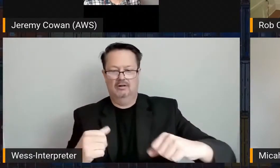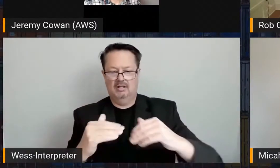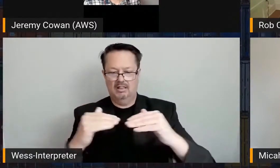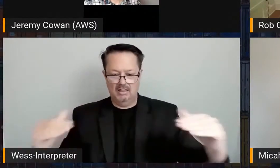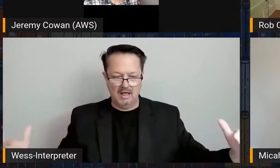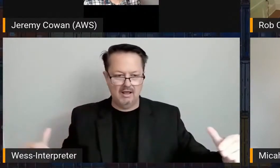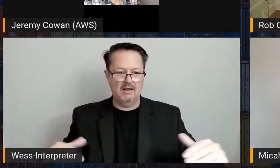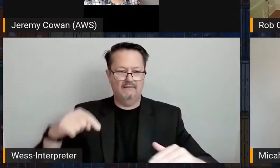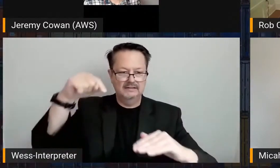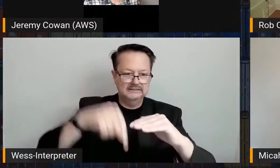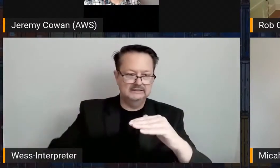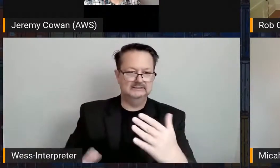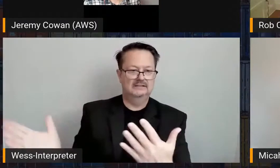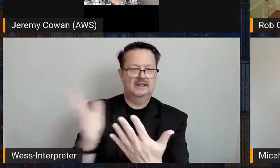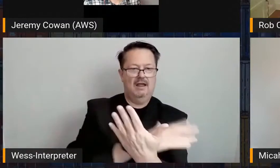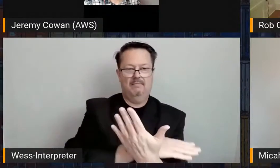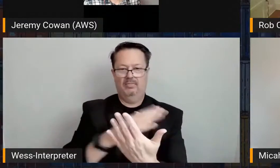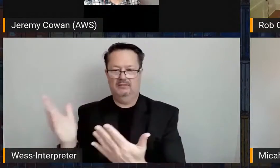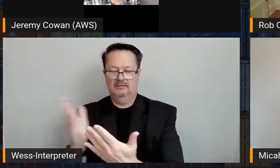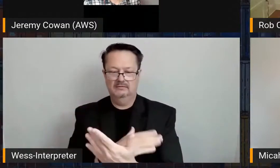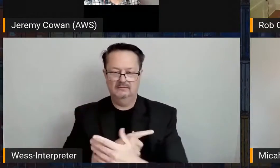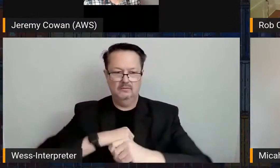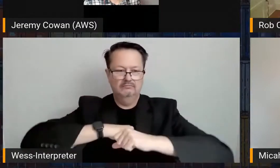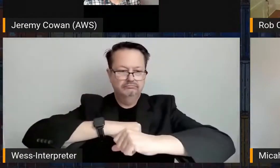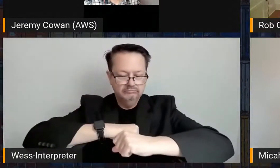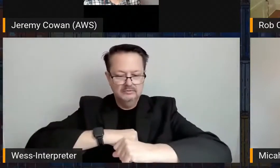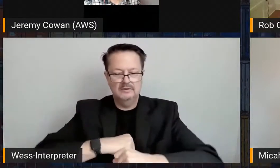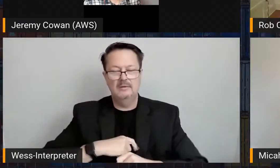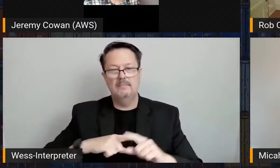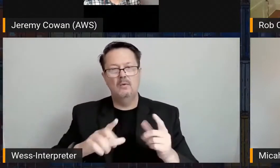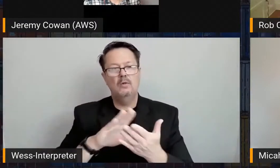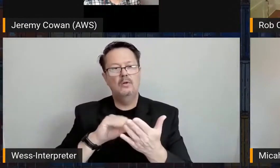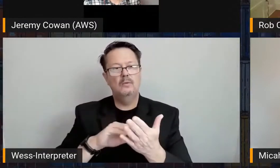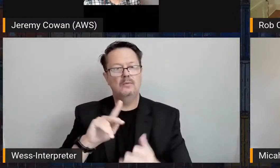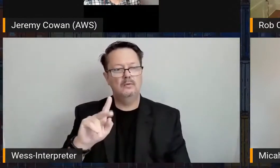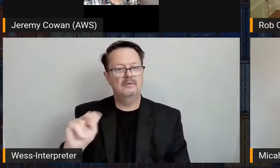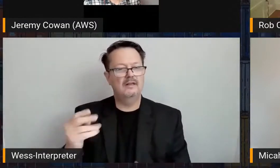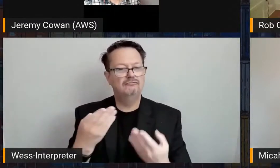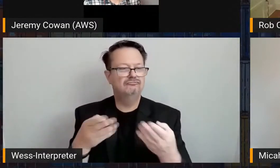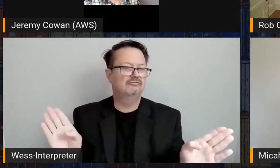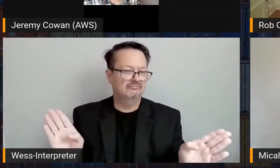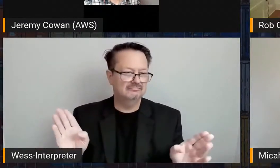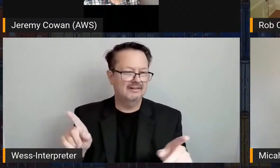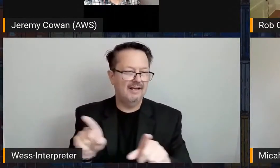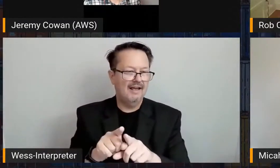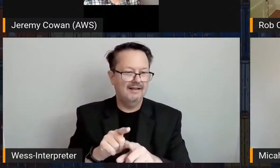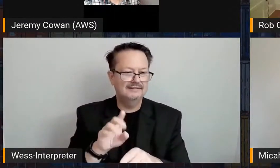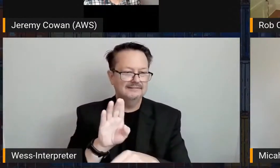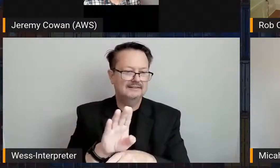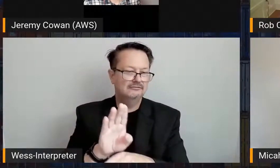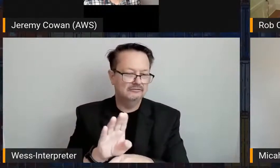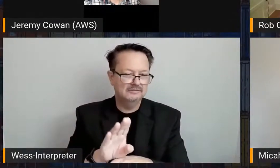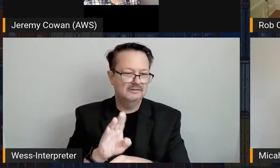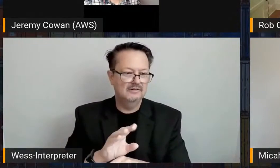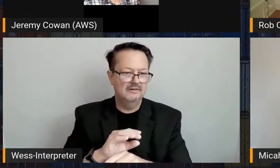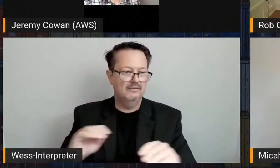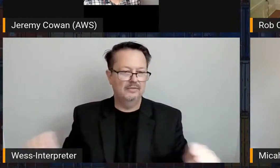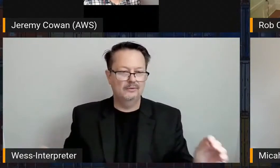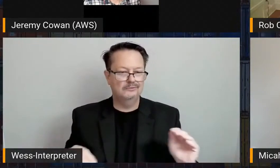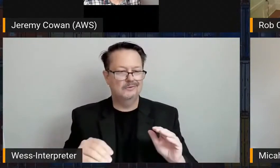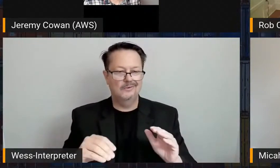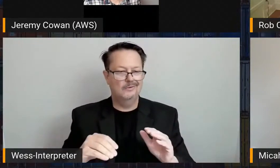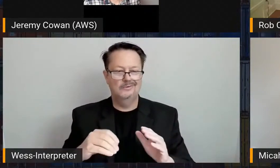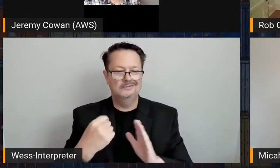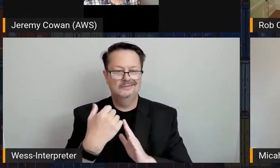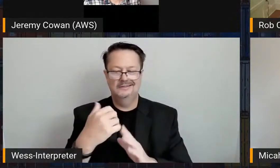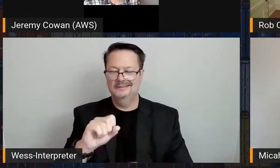depth. But as we're learning with Kubernetes in general, as an industry, there's no silver bullets here. Right? It's all